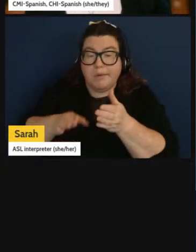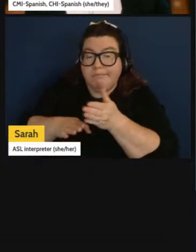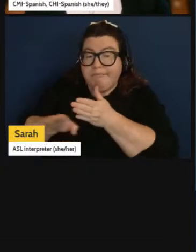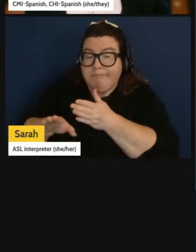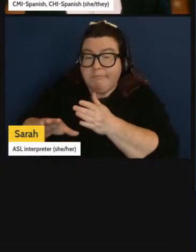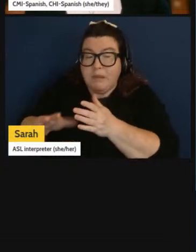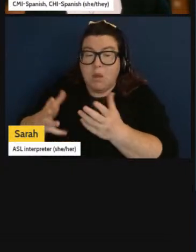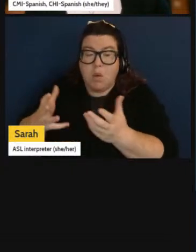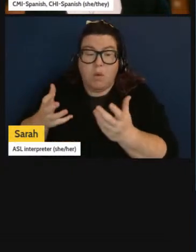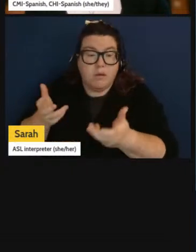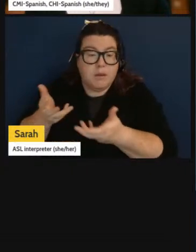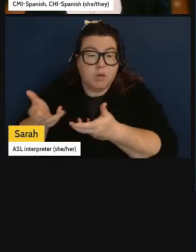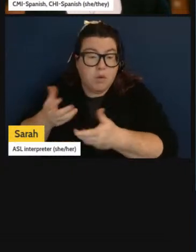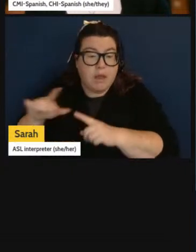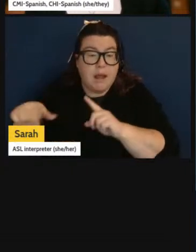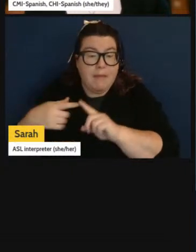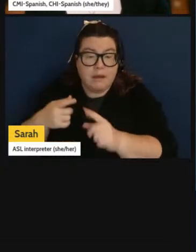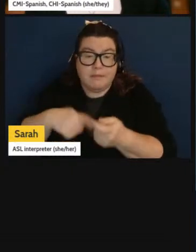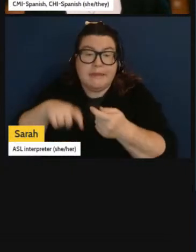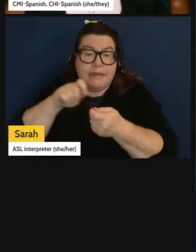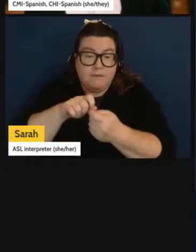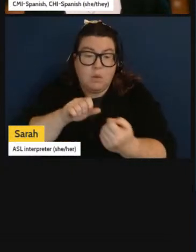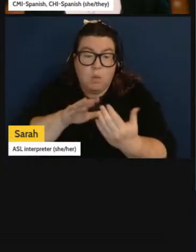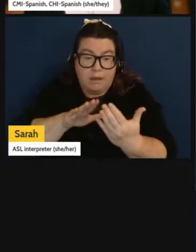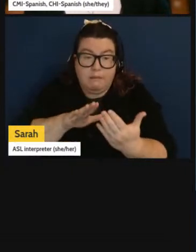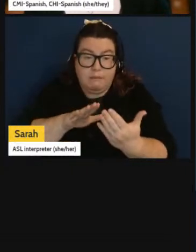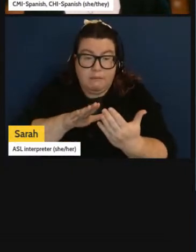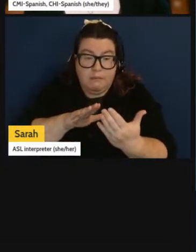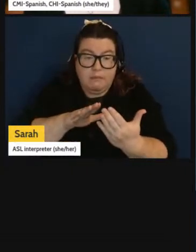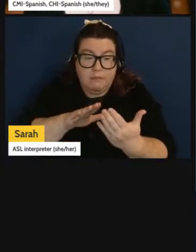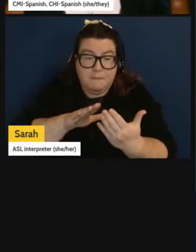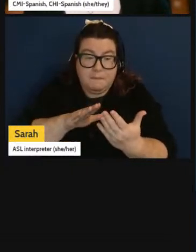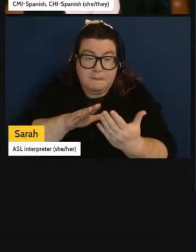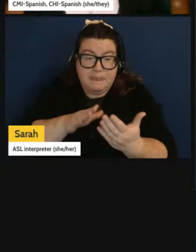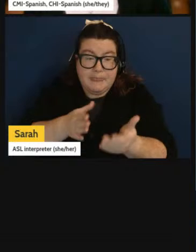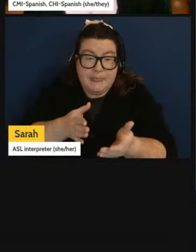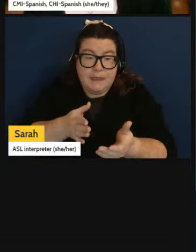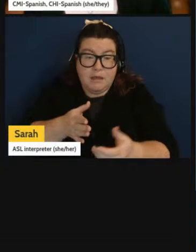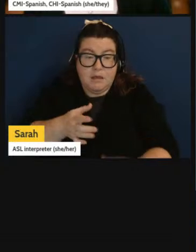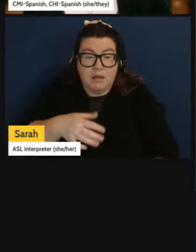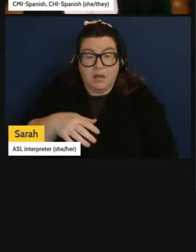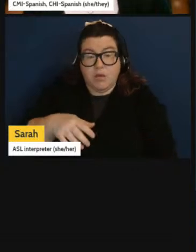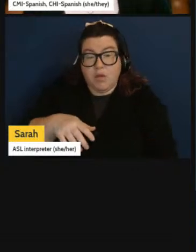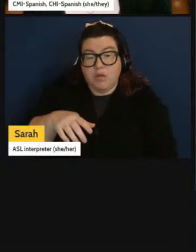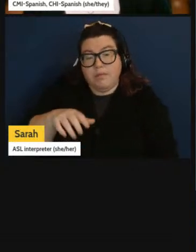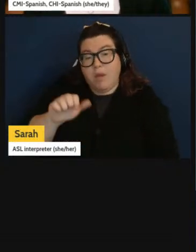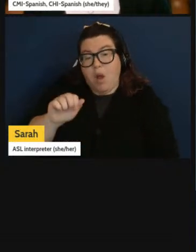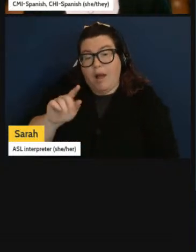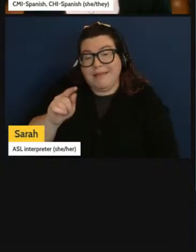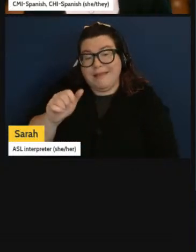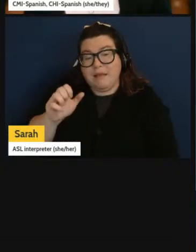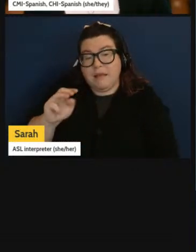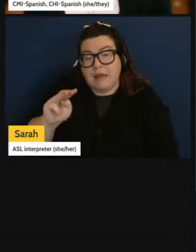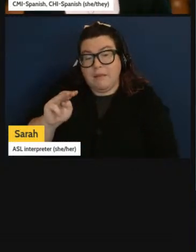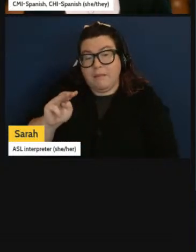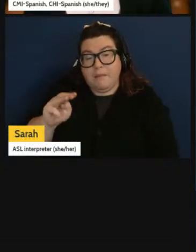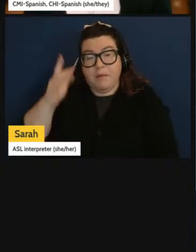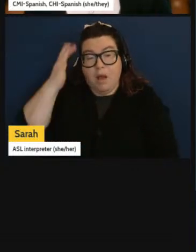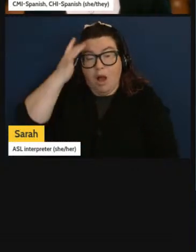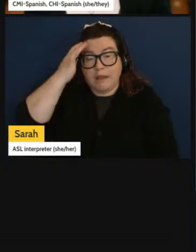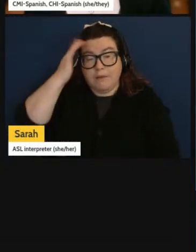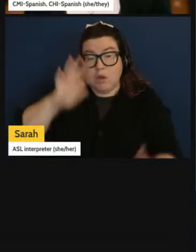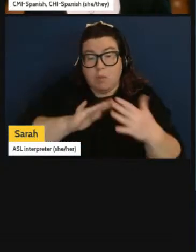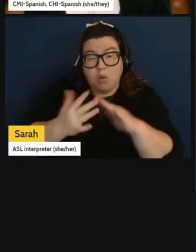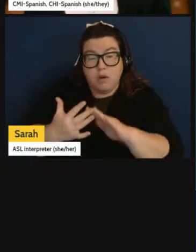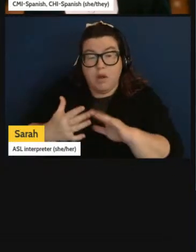be spoken about in a certain way. For instance, the autistic community, by and large, prefers